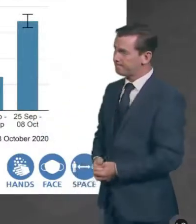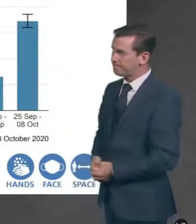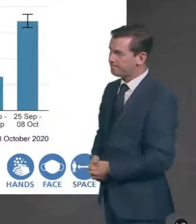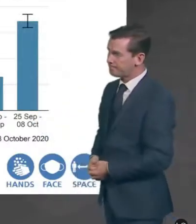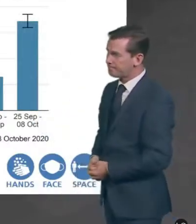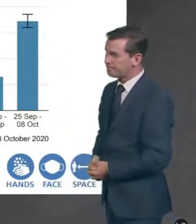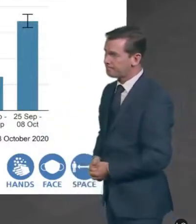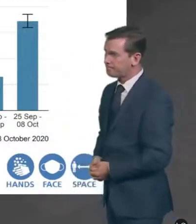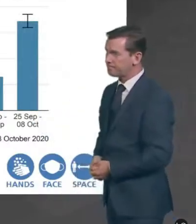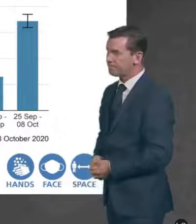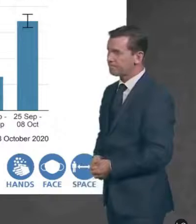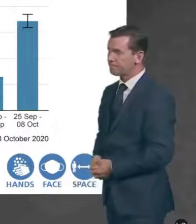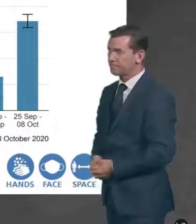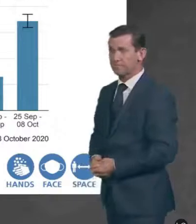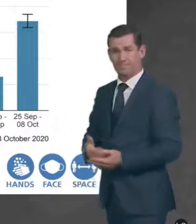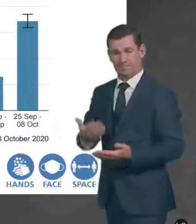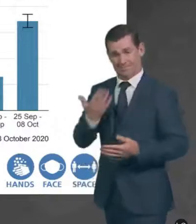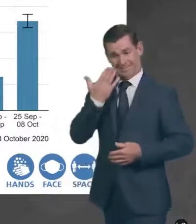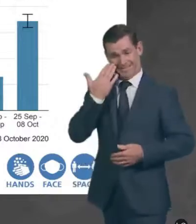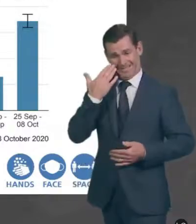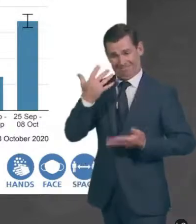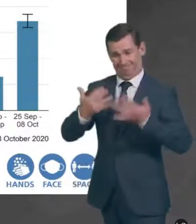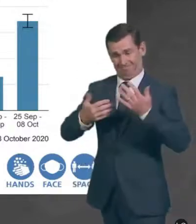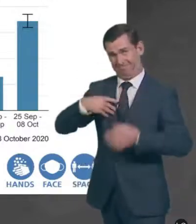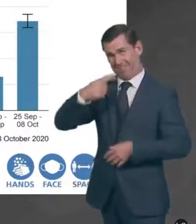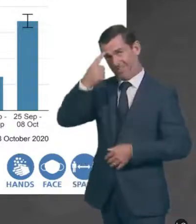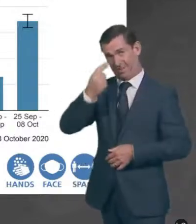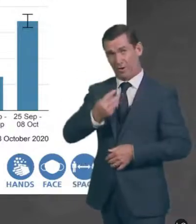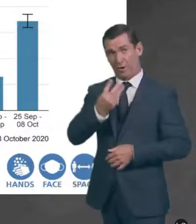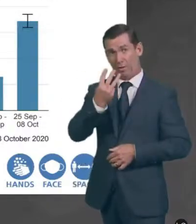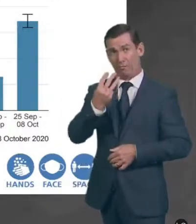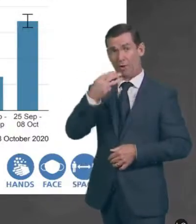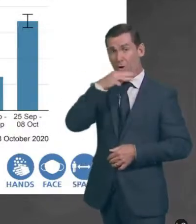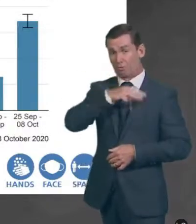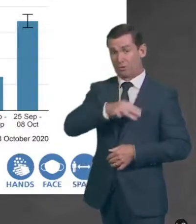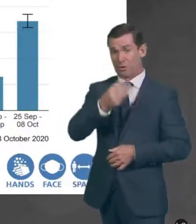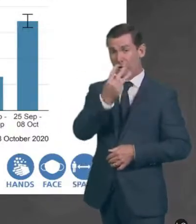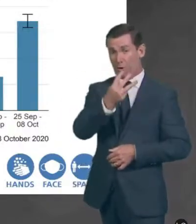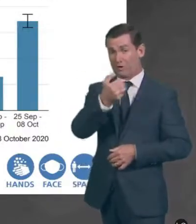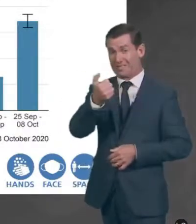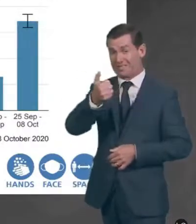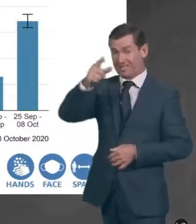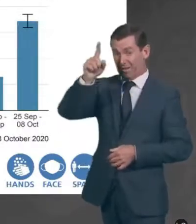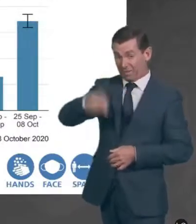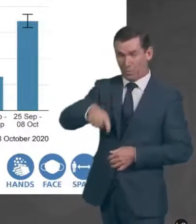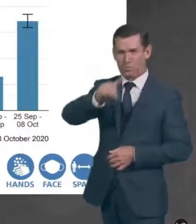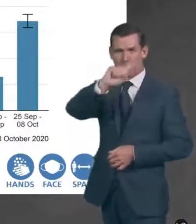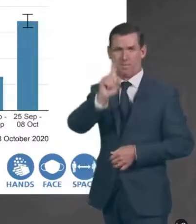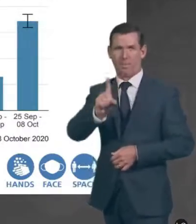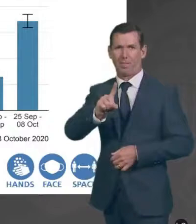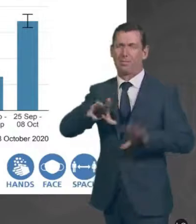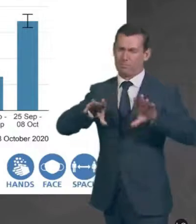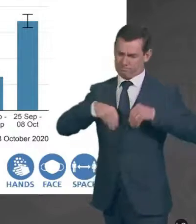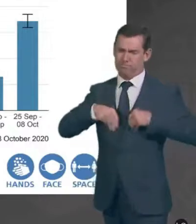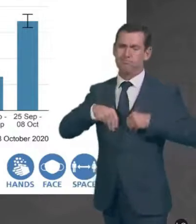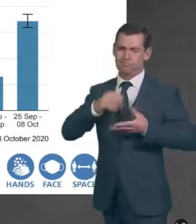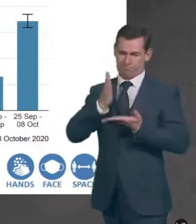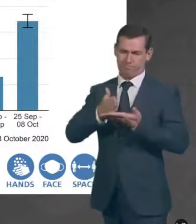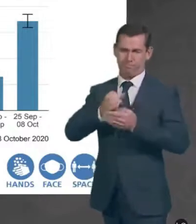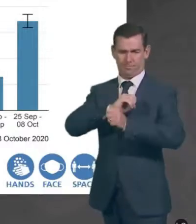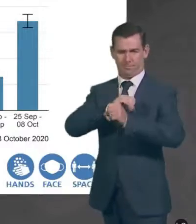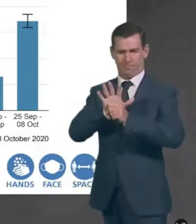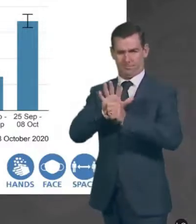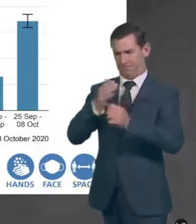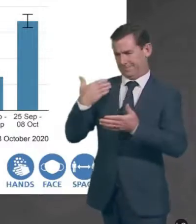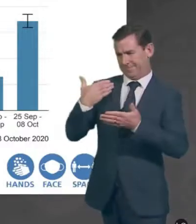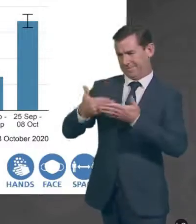that 336,000 people have COVID across the UK in the last 2-week period. So